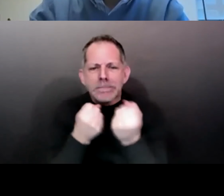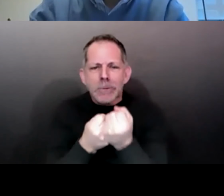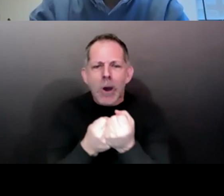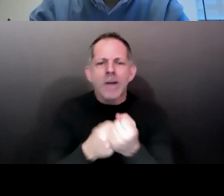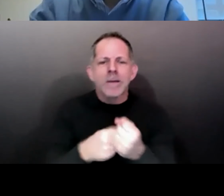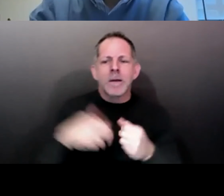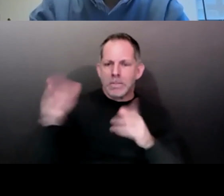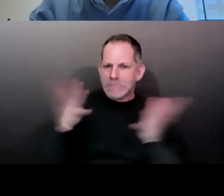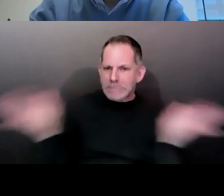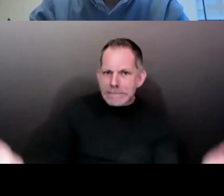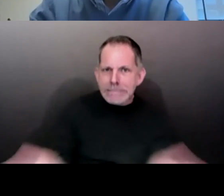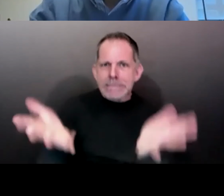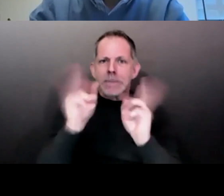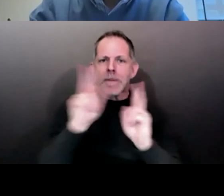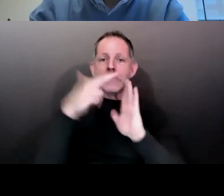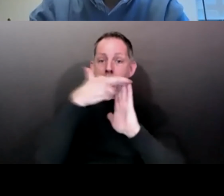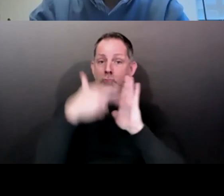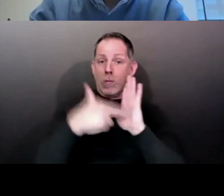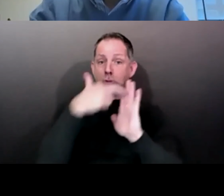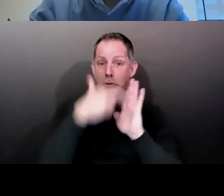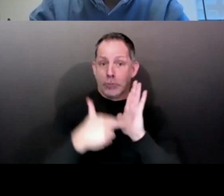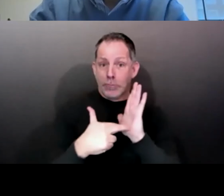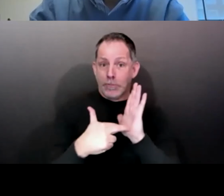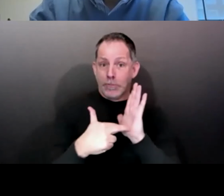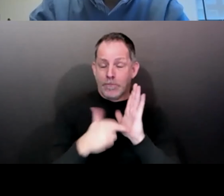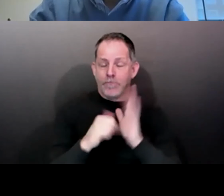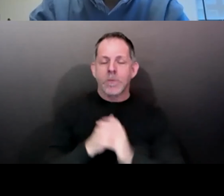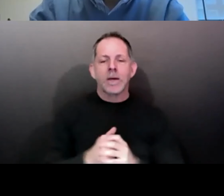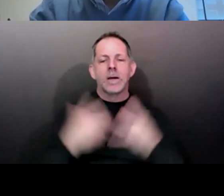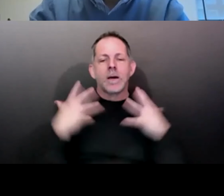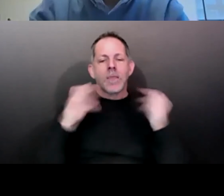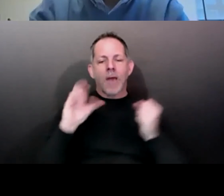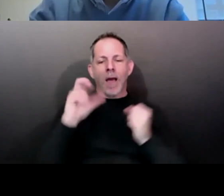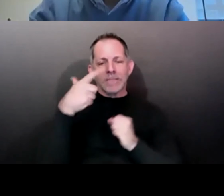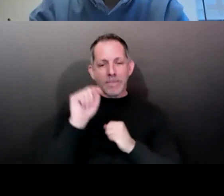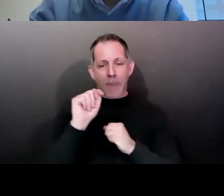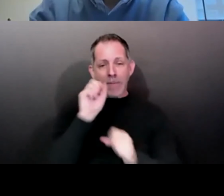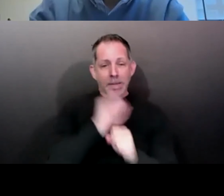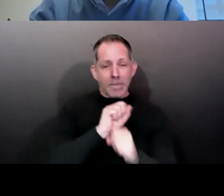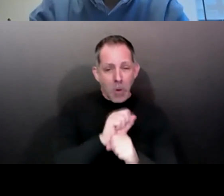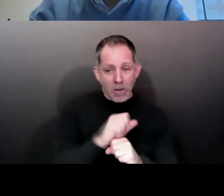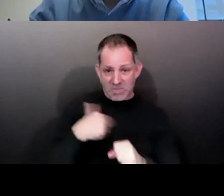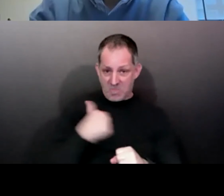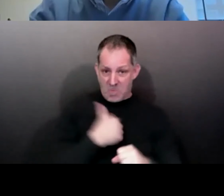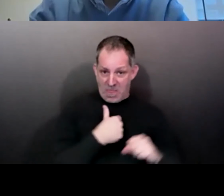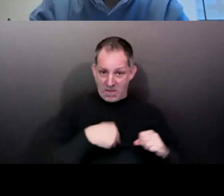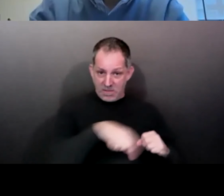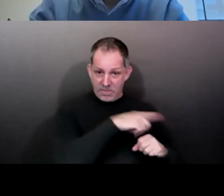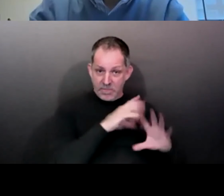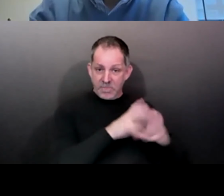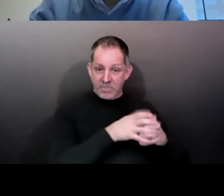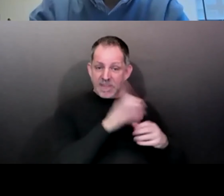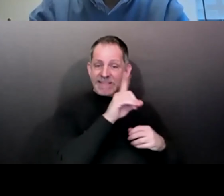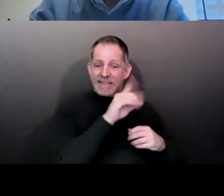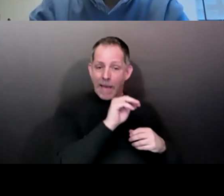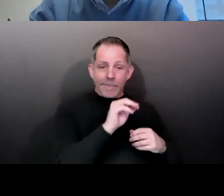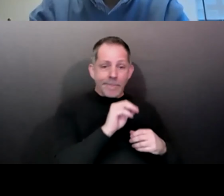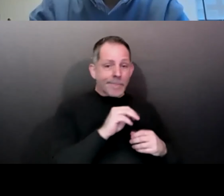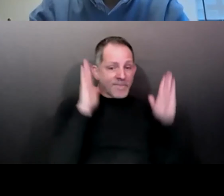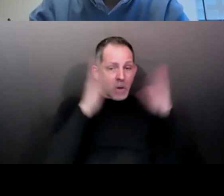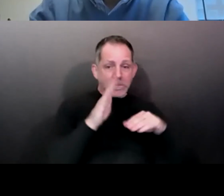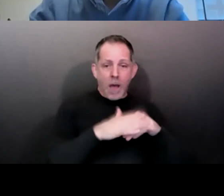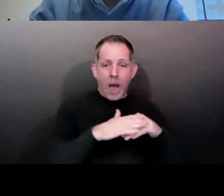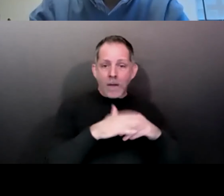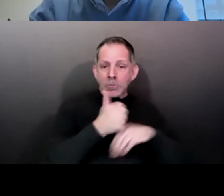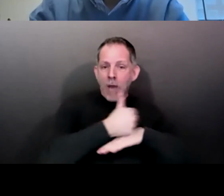The health district and I are working, and us, DEM, are working with our transportation providers to identify transportation resources